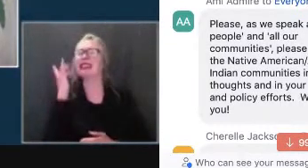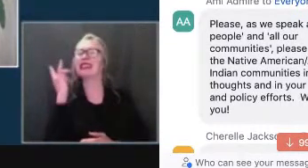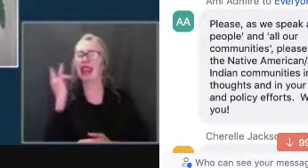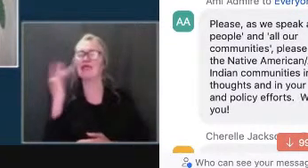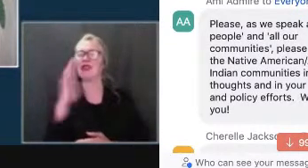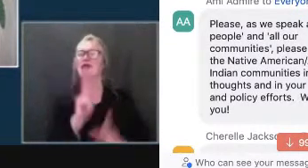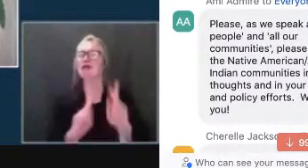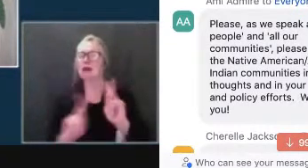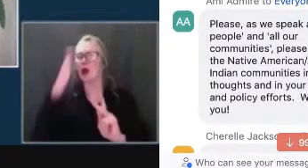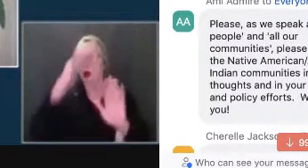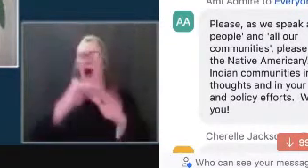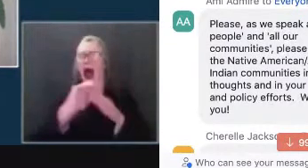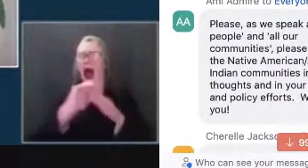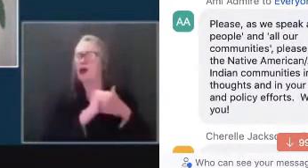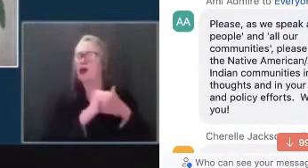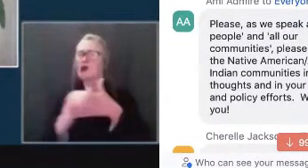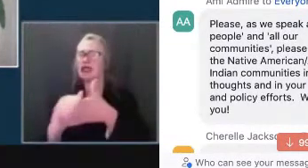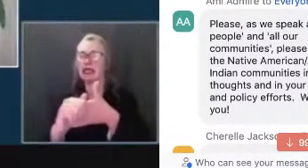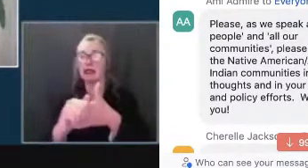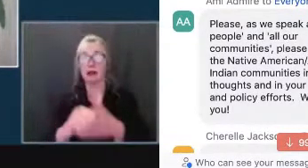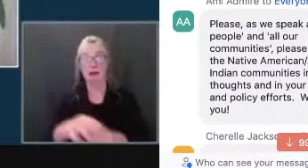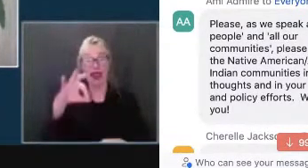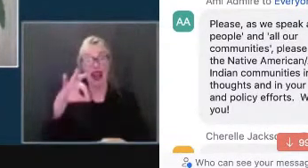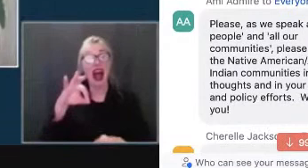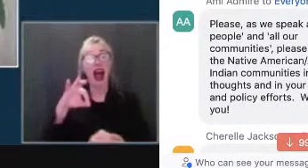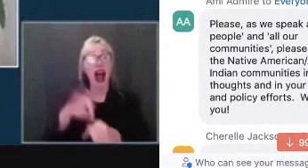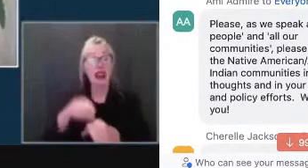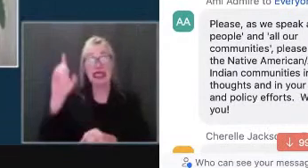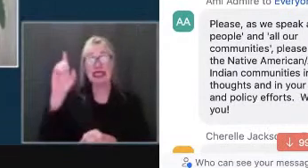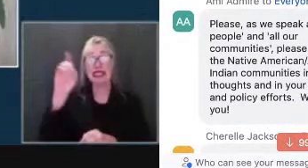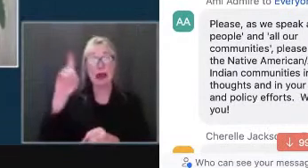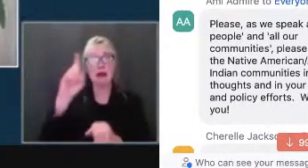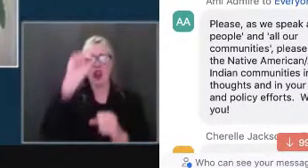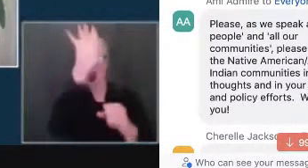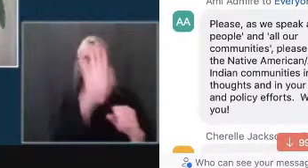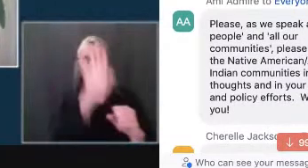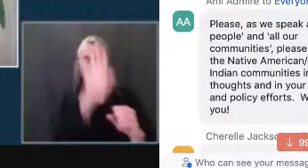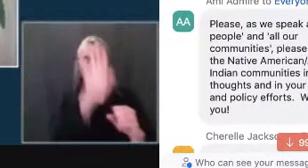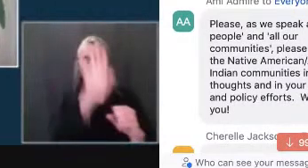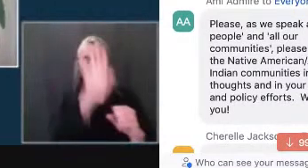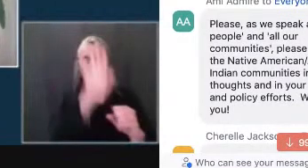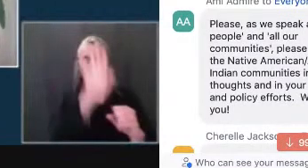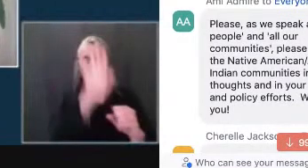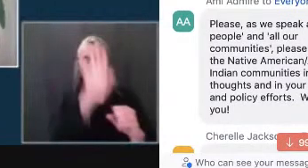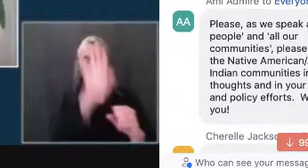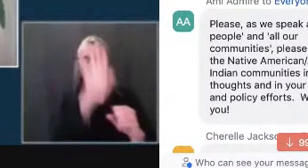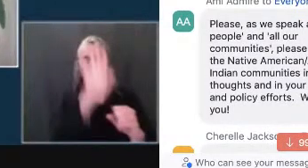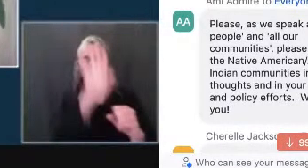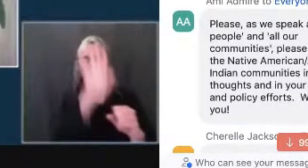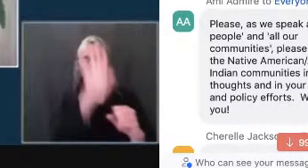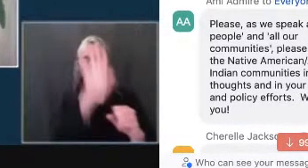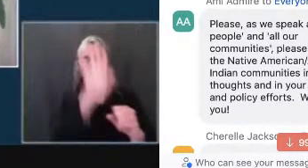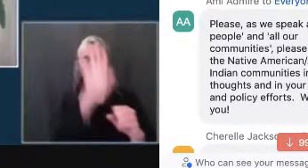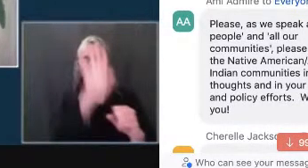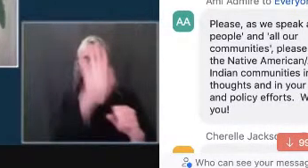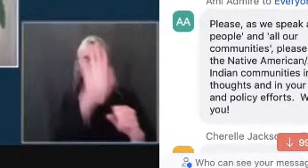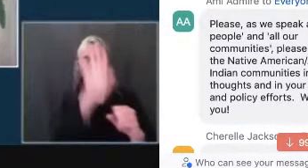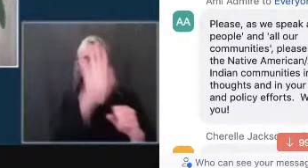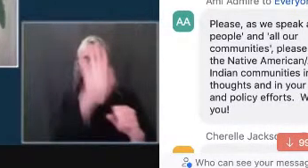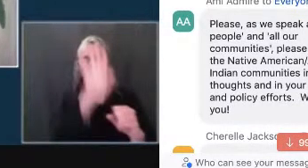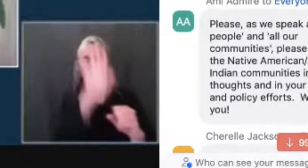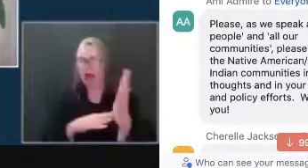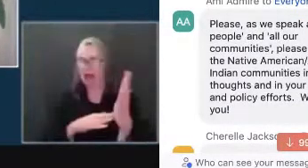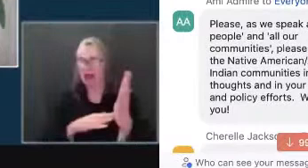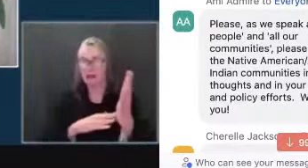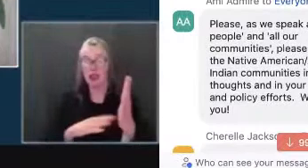do, electing Democrats up and down the ballot. Let's send strong majorities to the Assembly